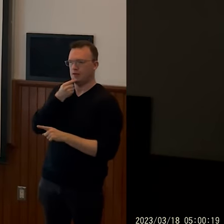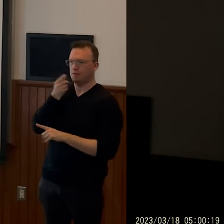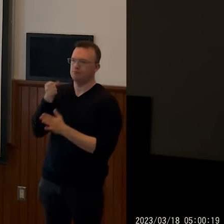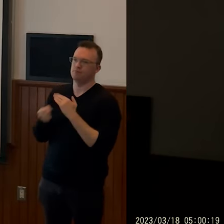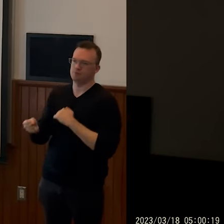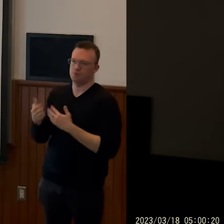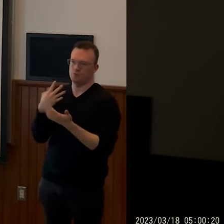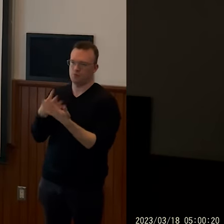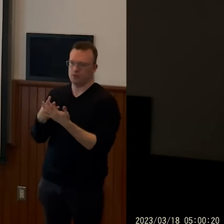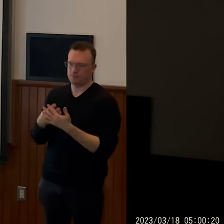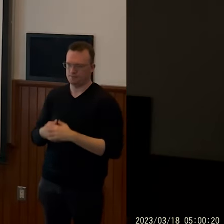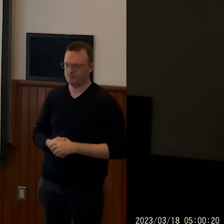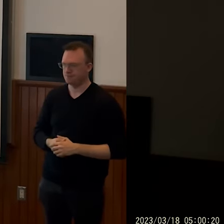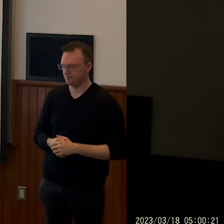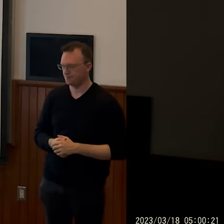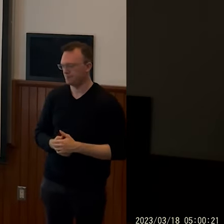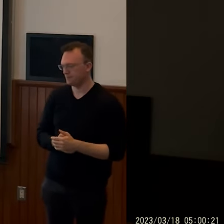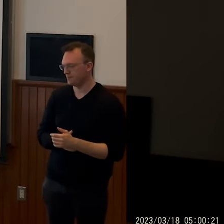the prison.